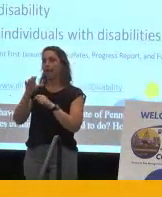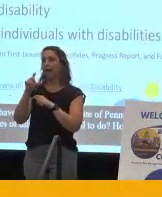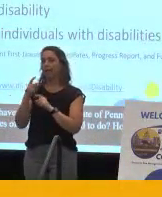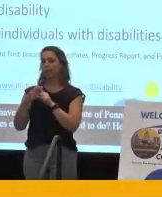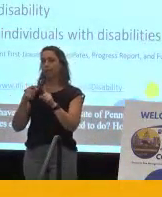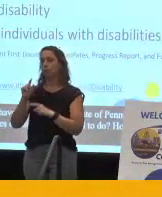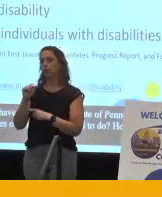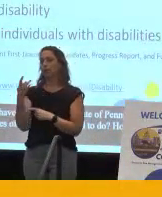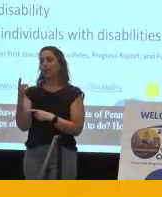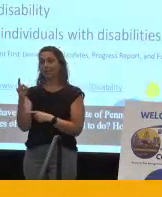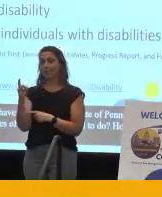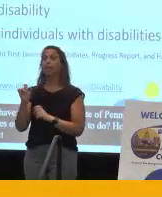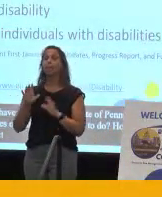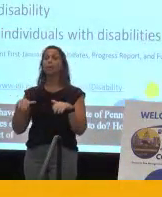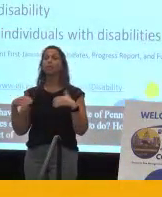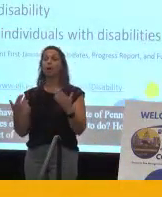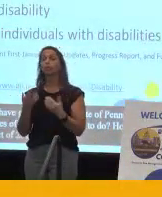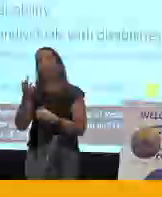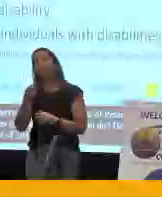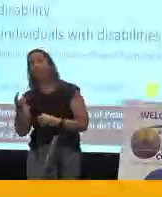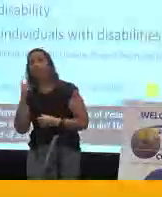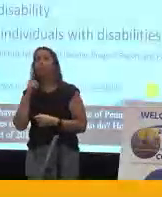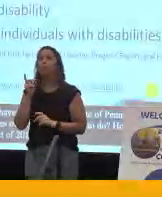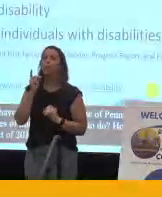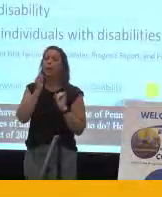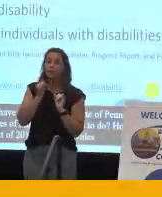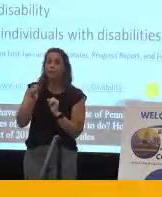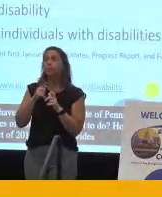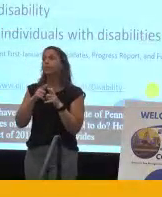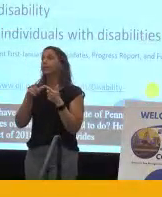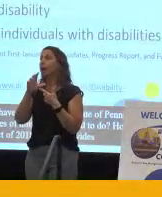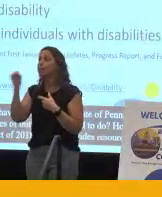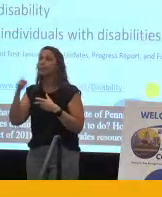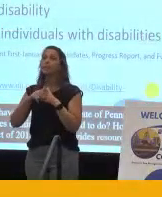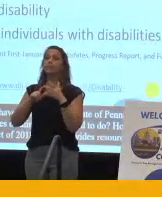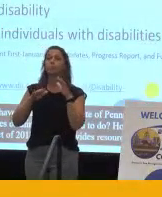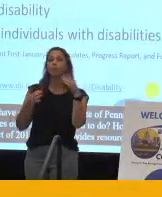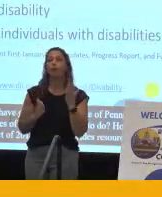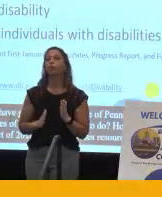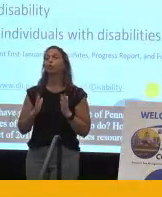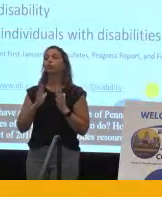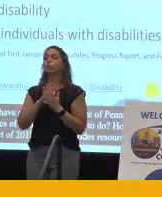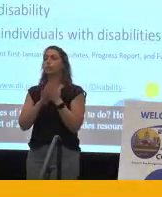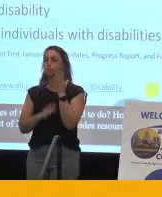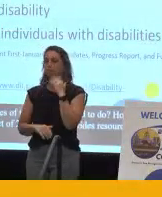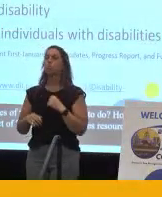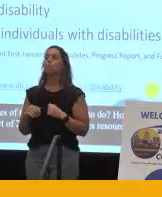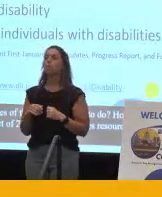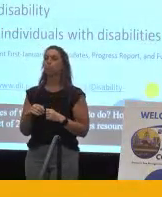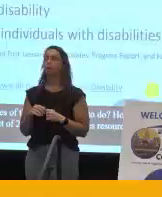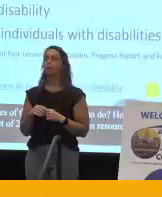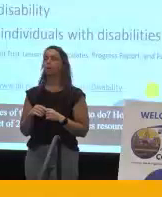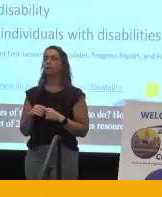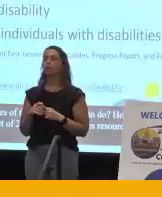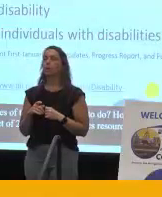which provides resources for not only individuals, employers, providers, has initiatives that we start